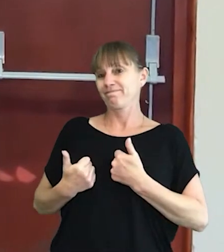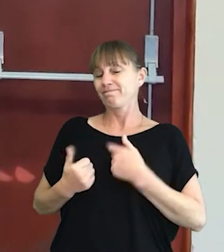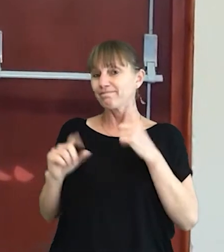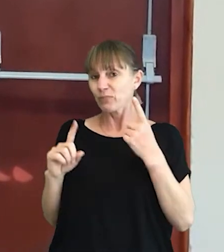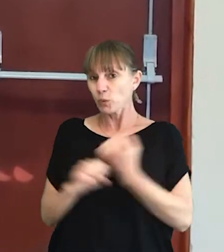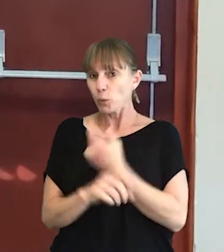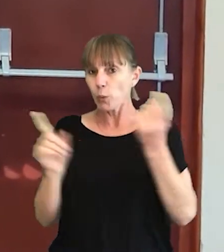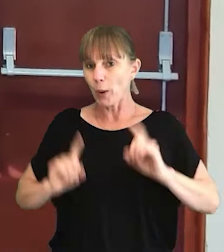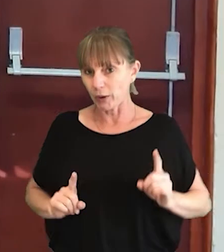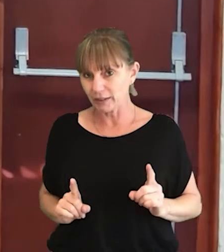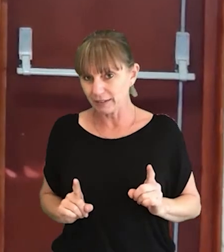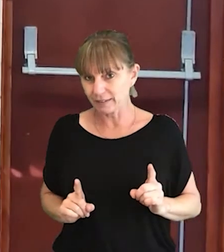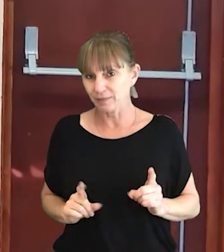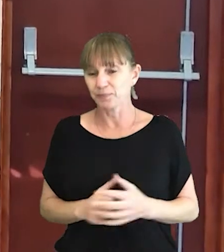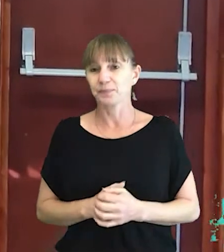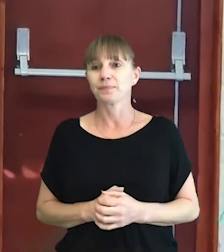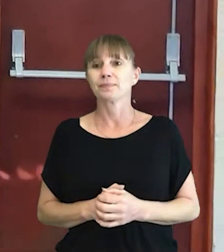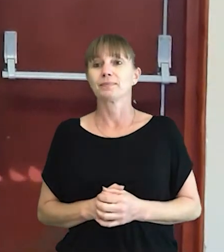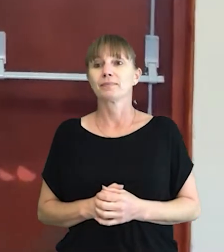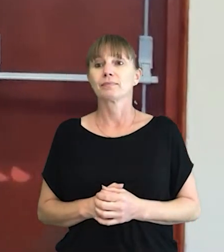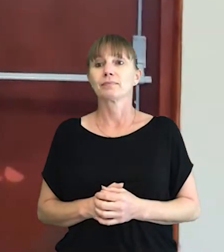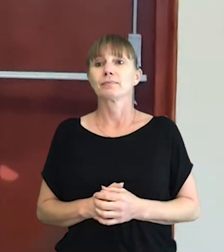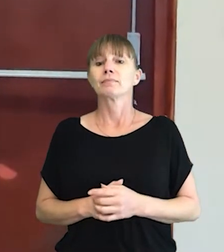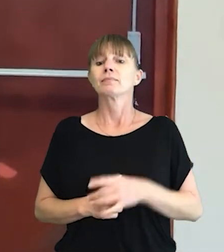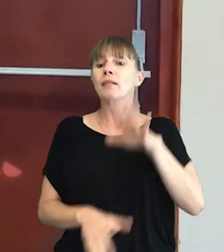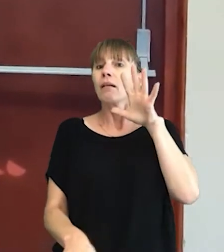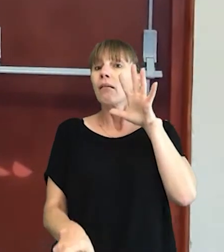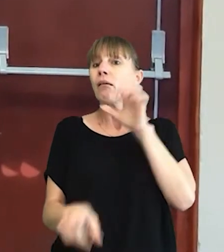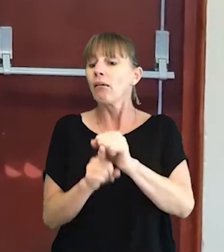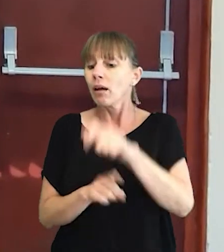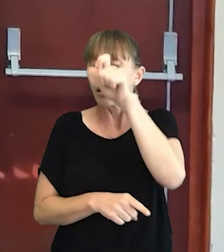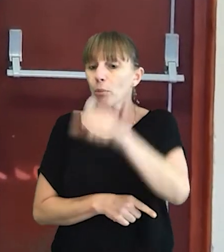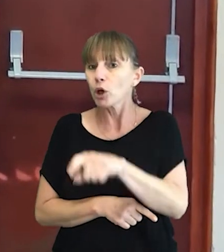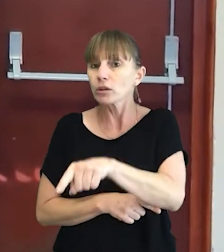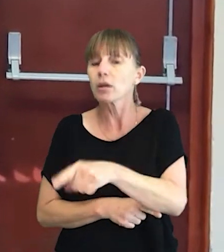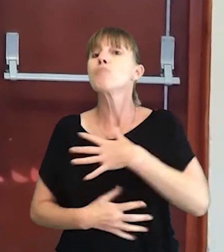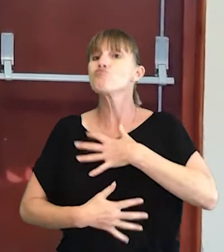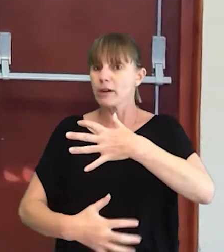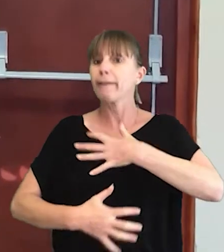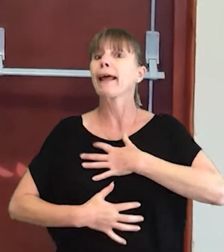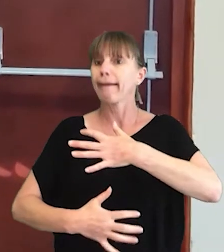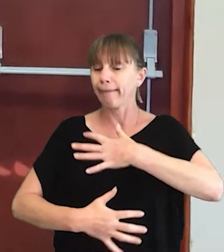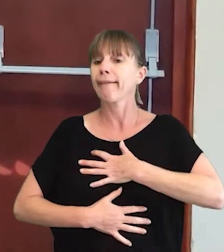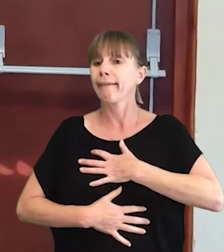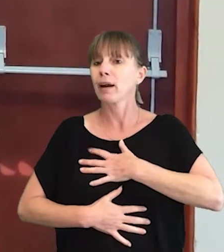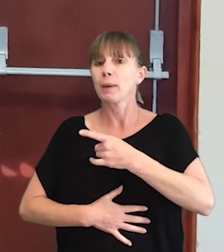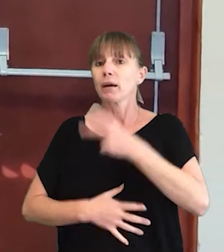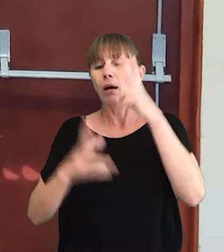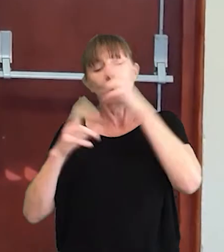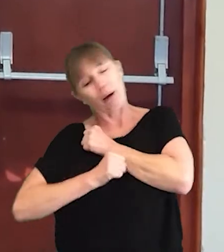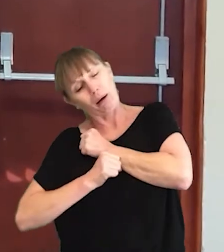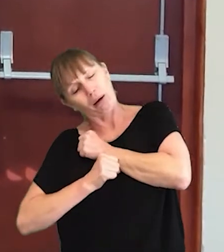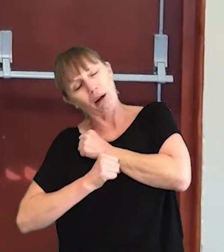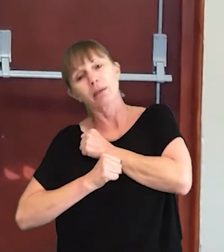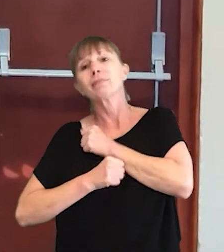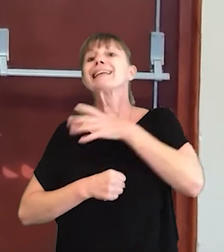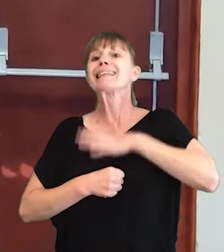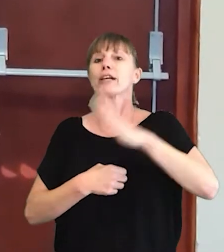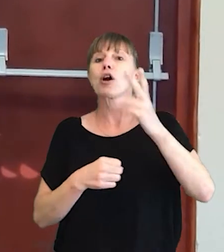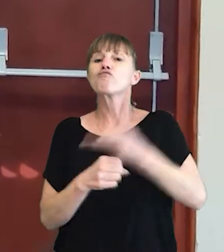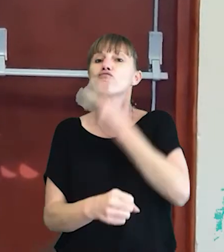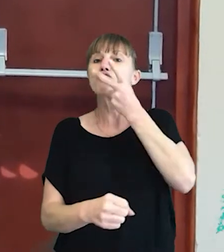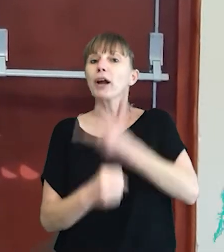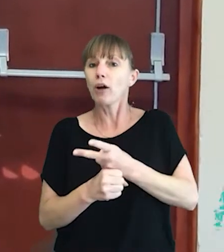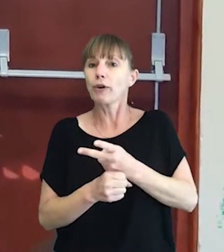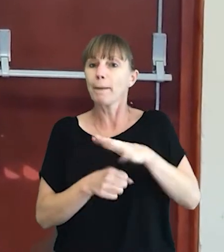Okay, what we're going to be doing now is, if we came across a casualty that was breathing but unconscious, and we're going to put them